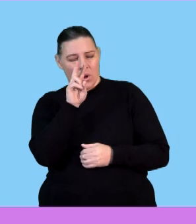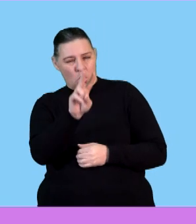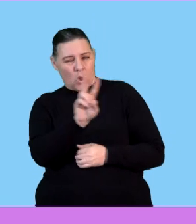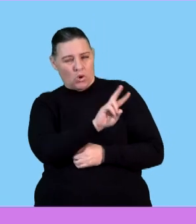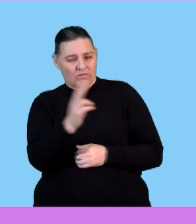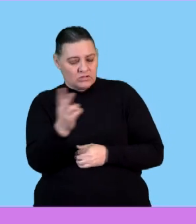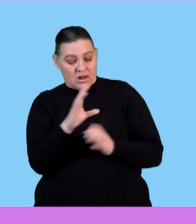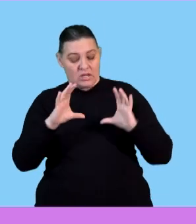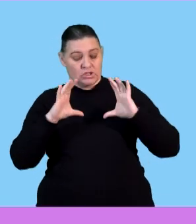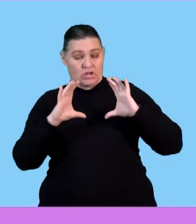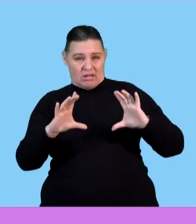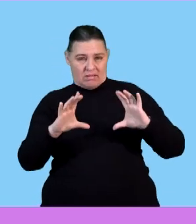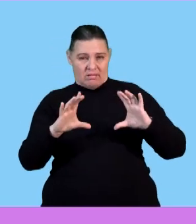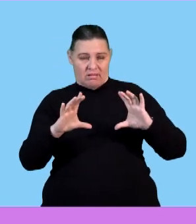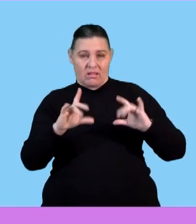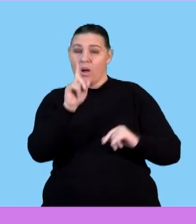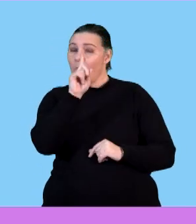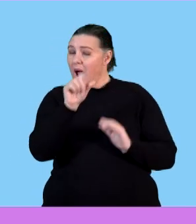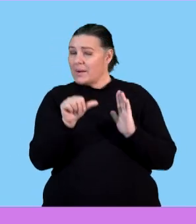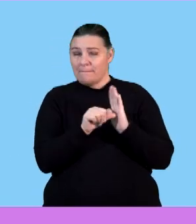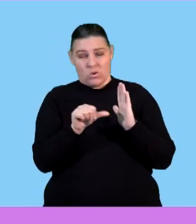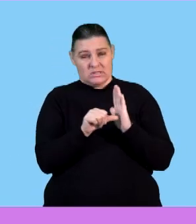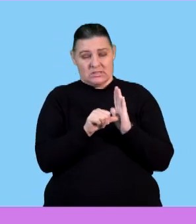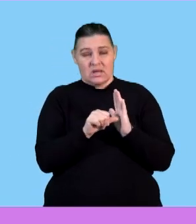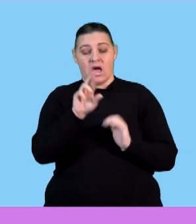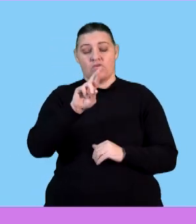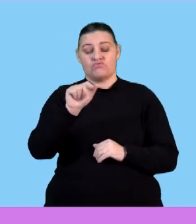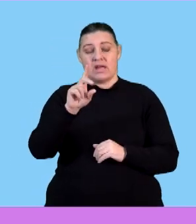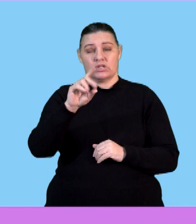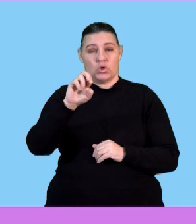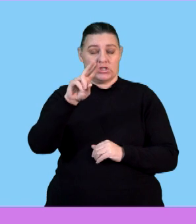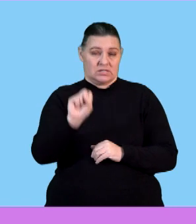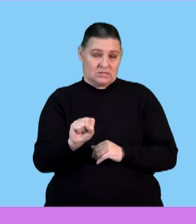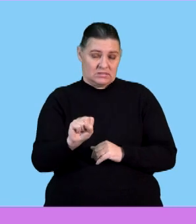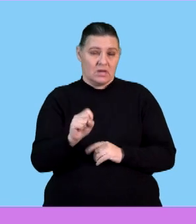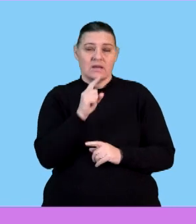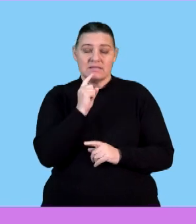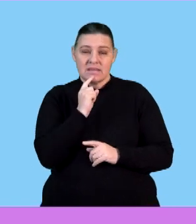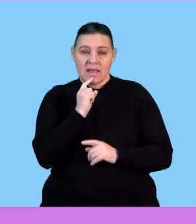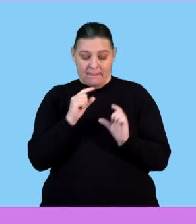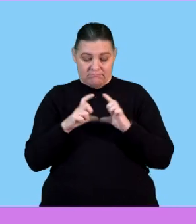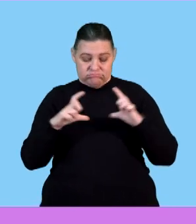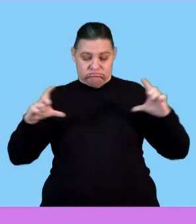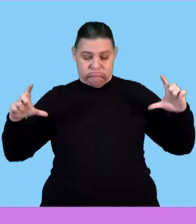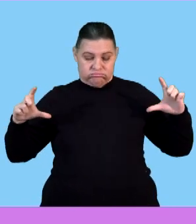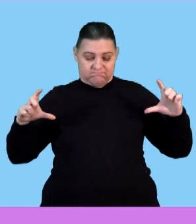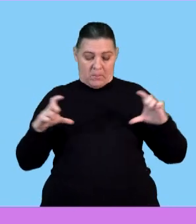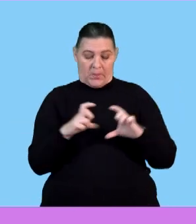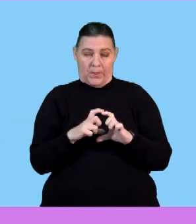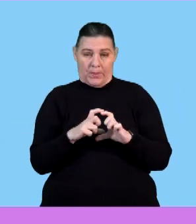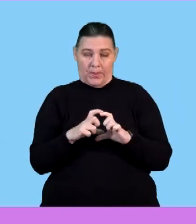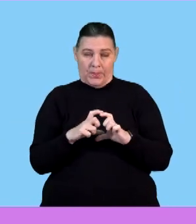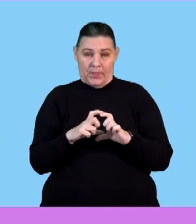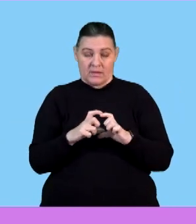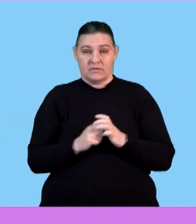look at conversions, a circle has only one important measurement. That's its radius. The radius tells us how large or how